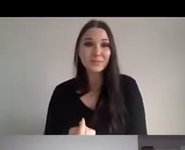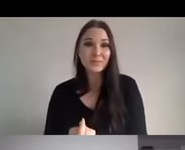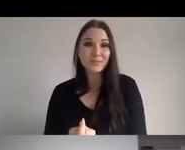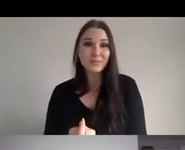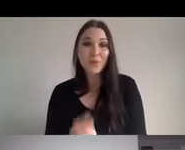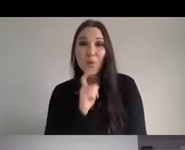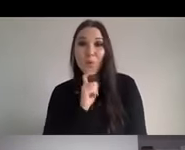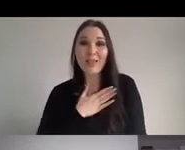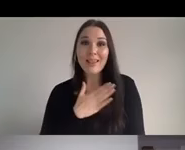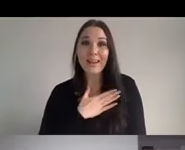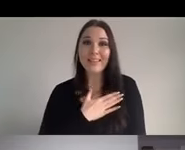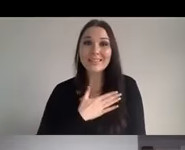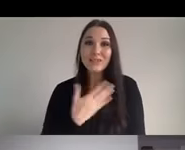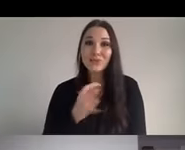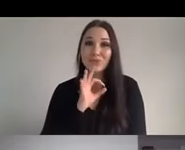Who would like to take that one first?